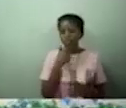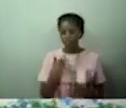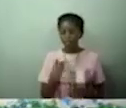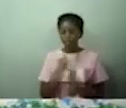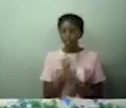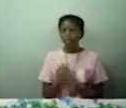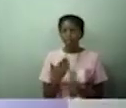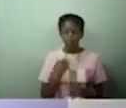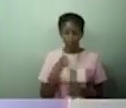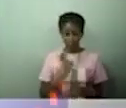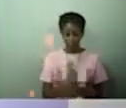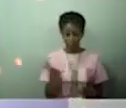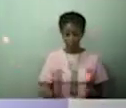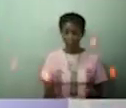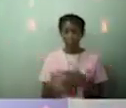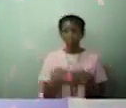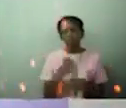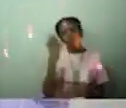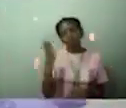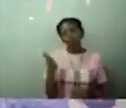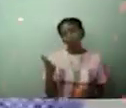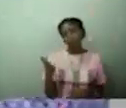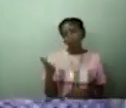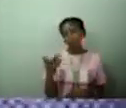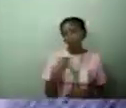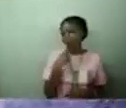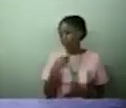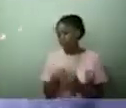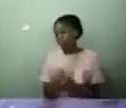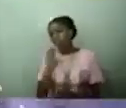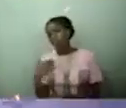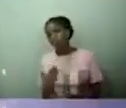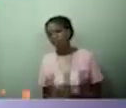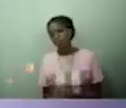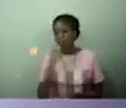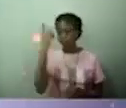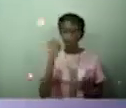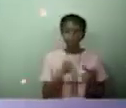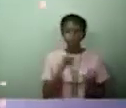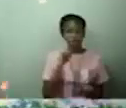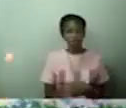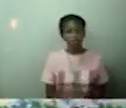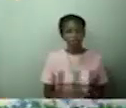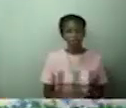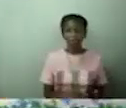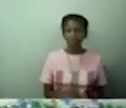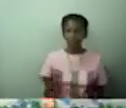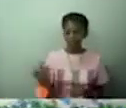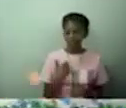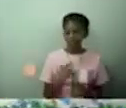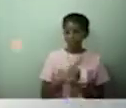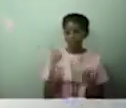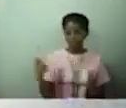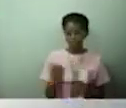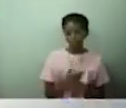build my church and the gates of Hades will never prevail against it, was because that he was going to raise